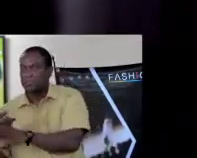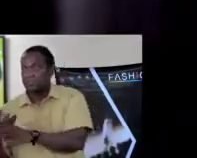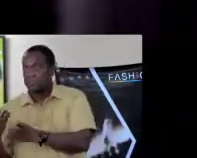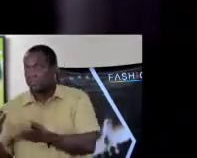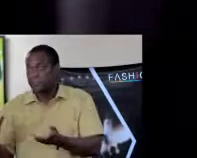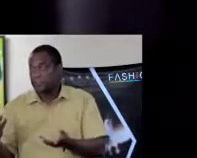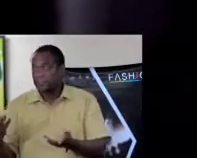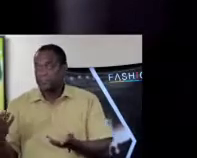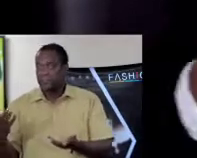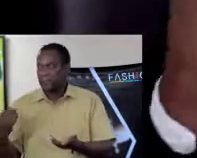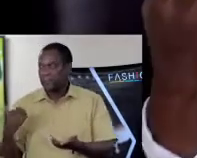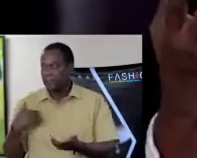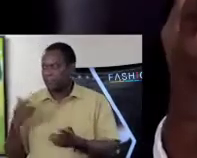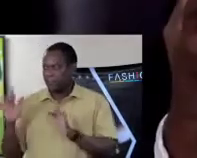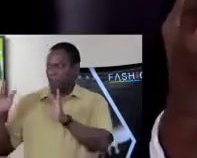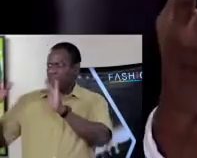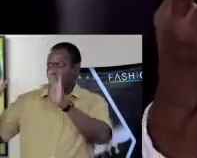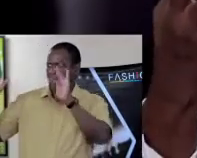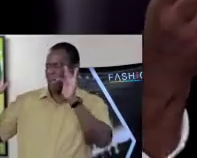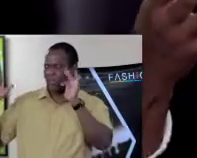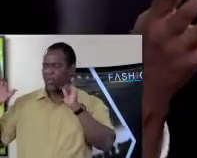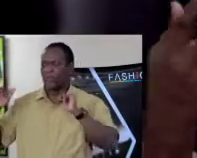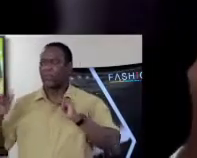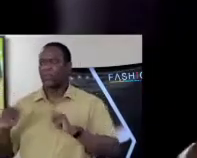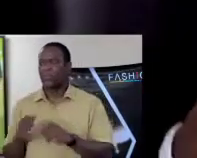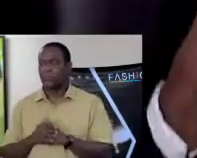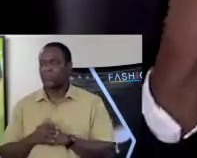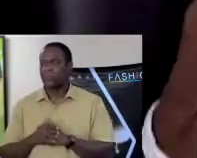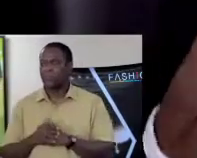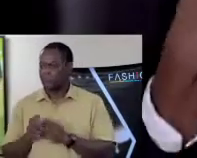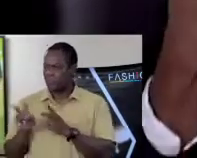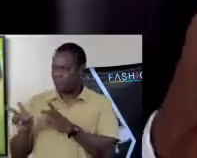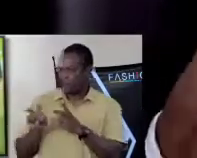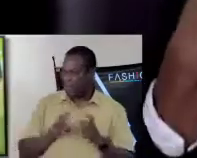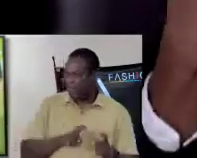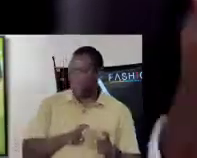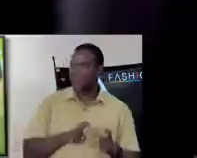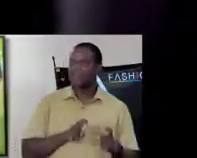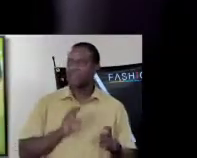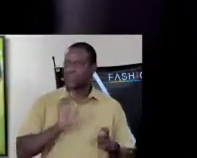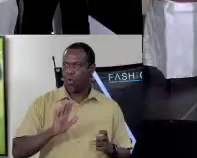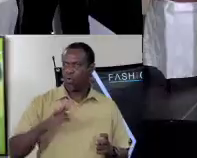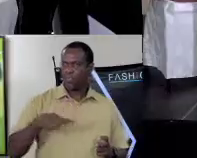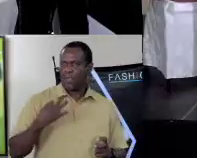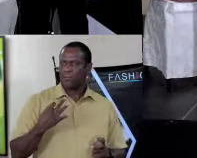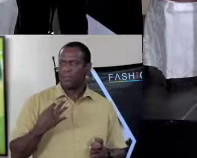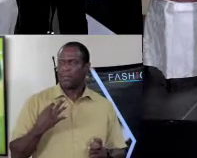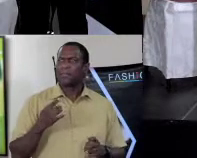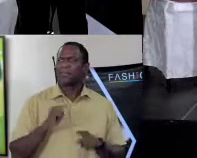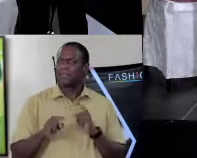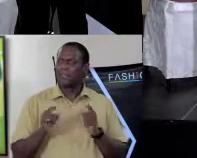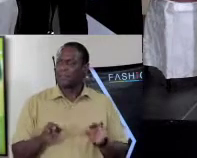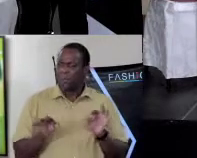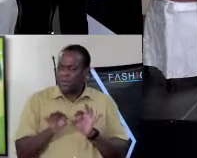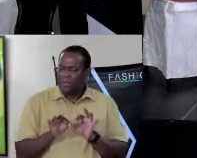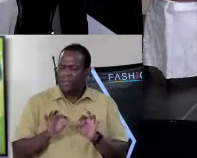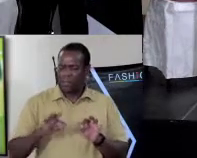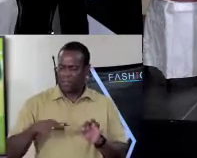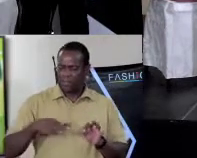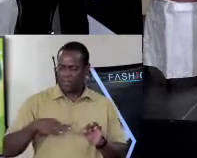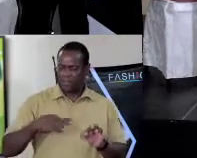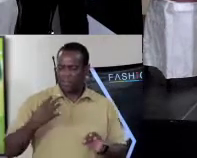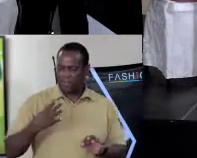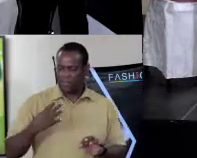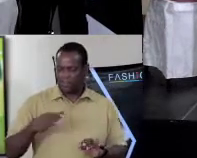pretty and sheer fabrics, and you apply it, but have the story to tell, you know?